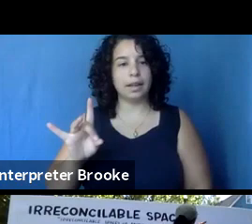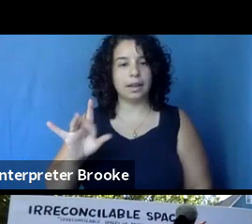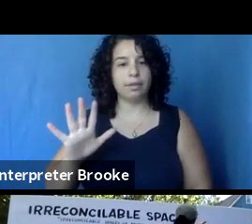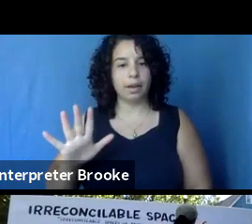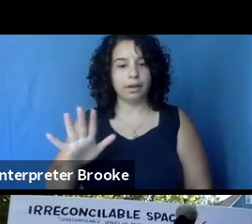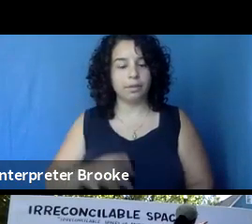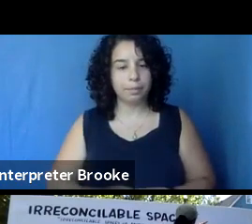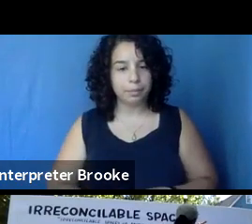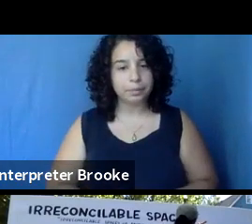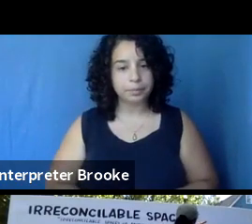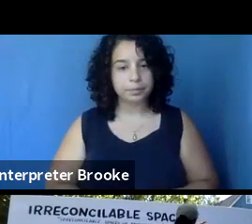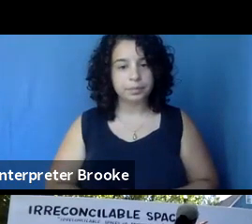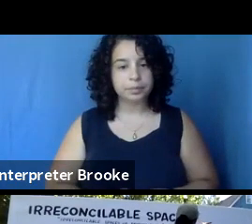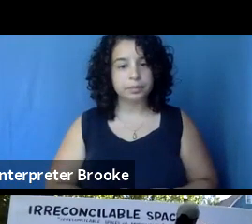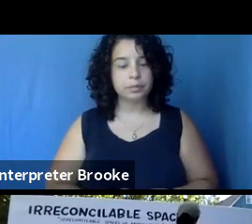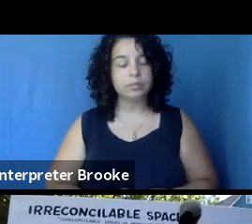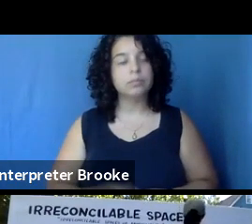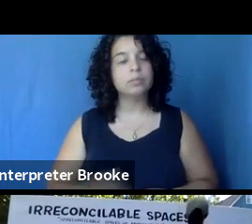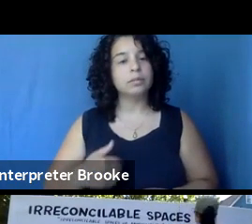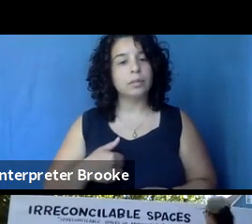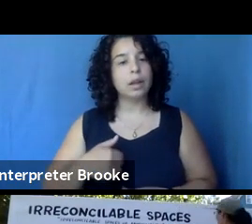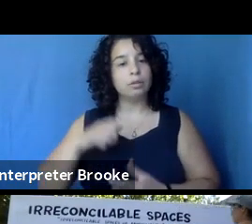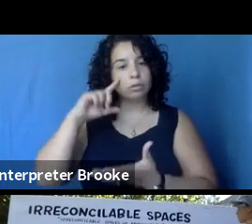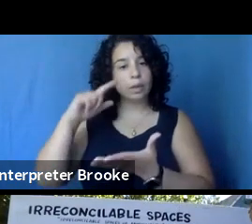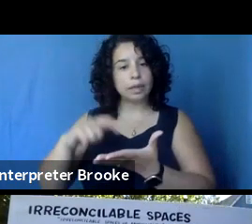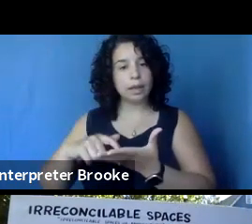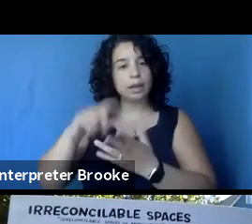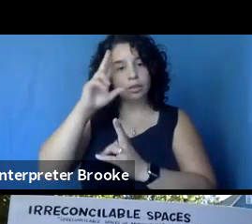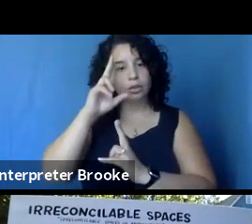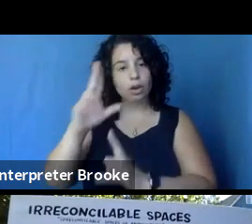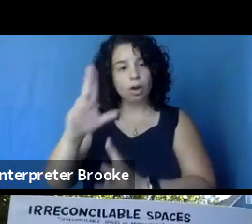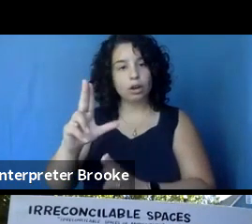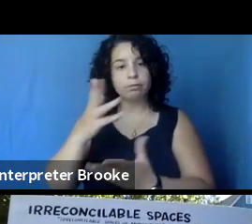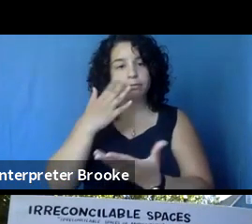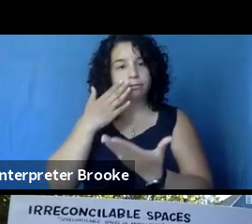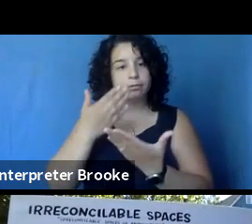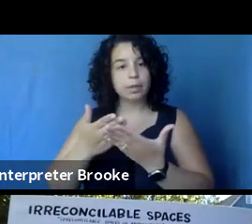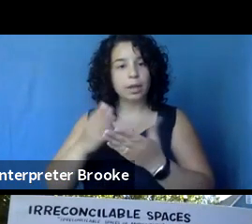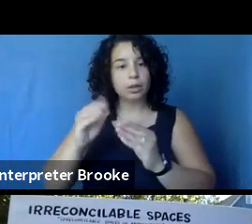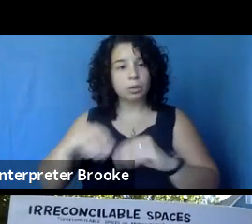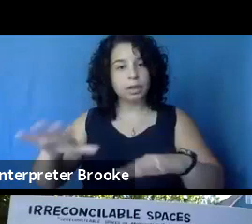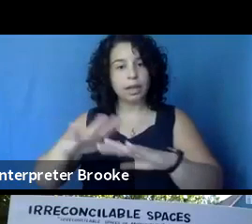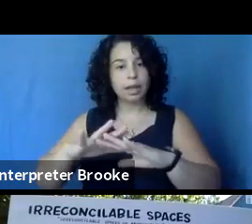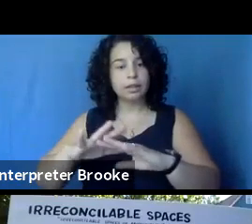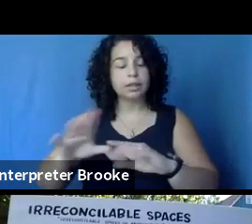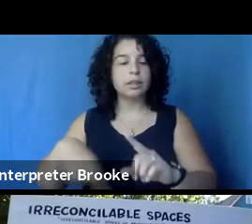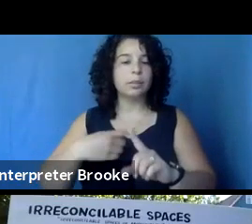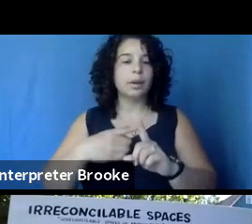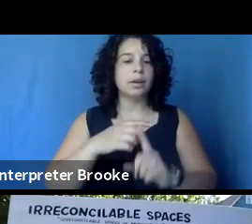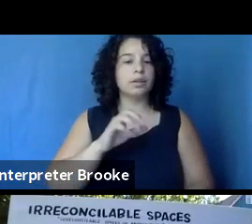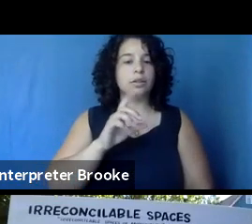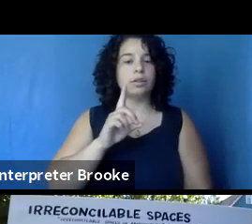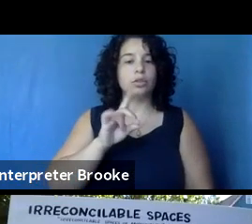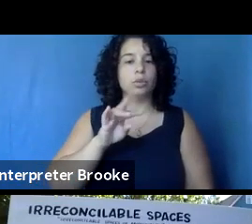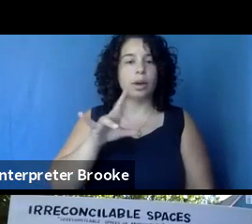1885. And I honor with gratitude the land and the Duwamish tribe.